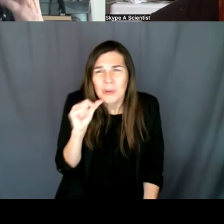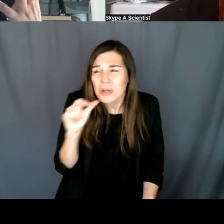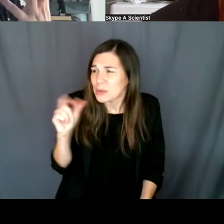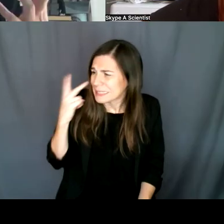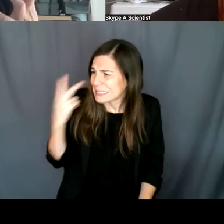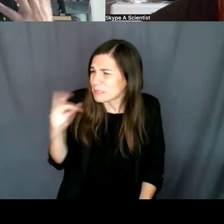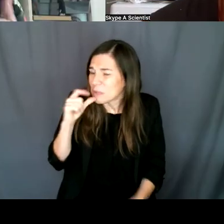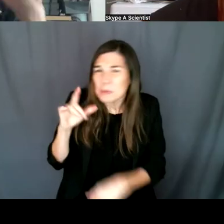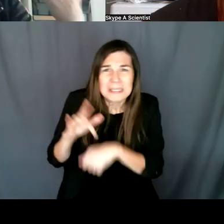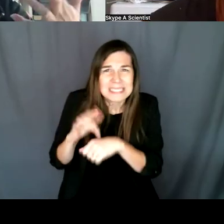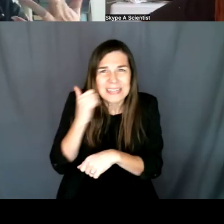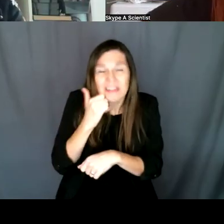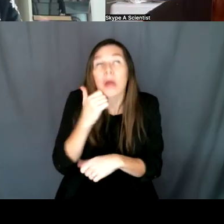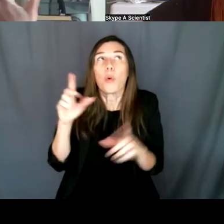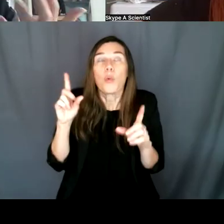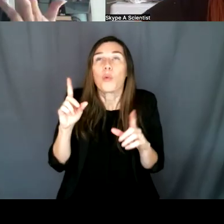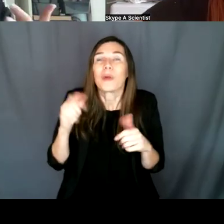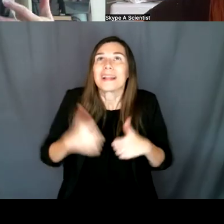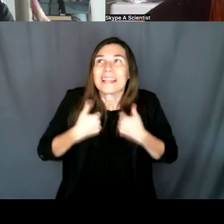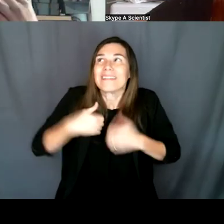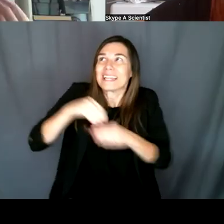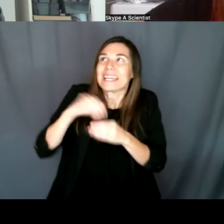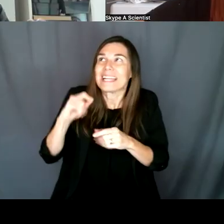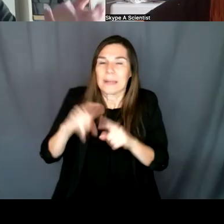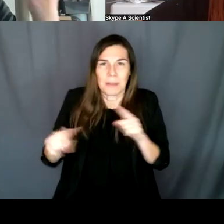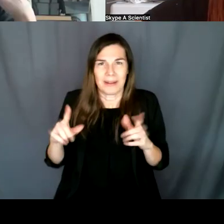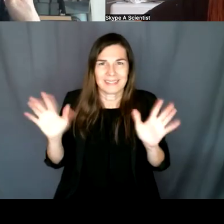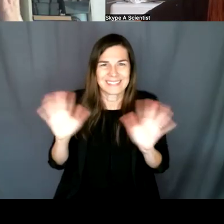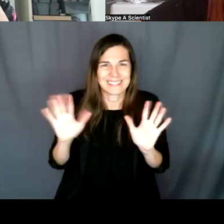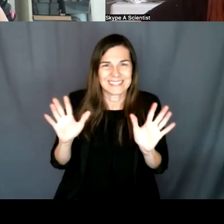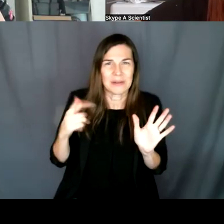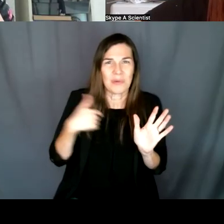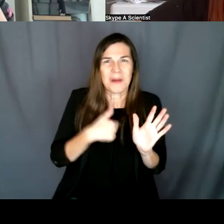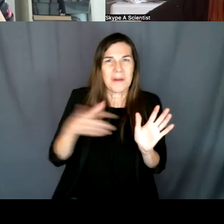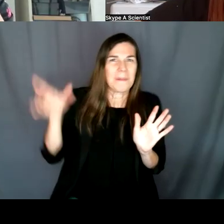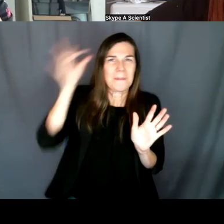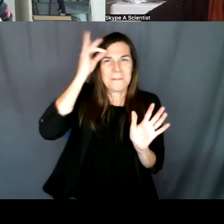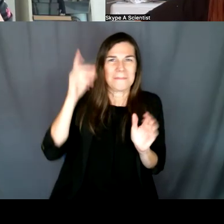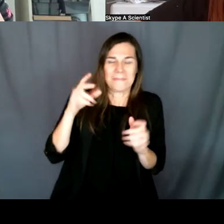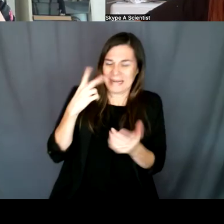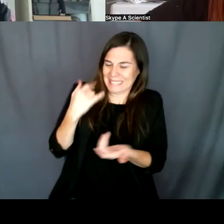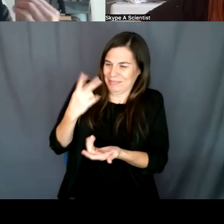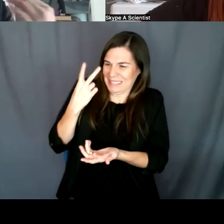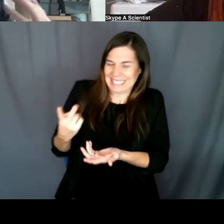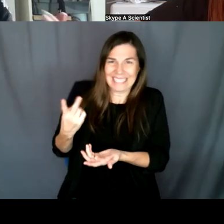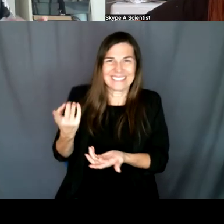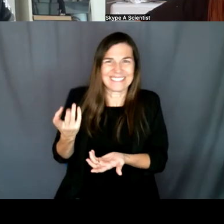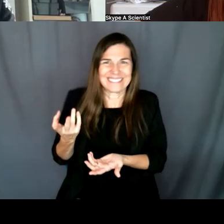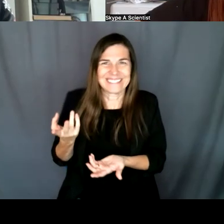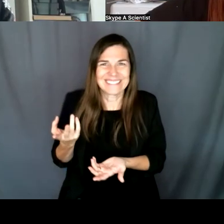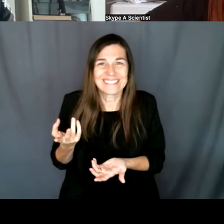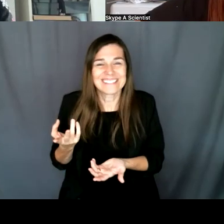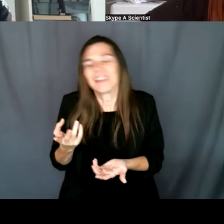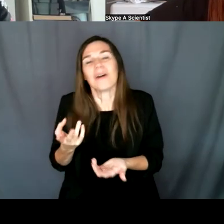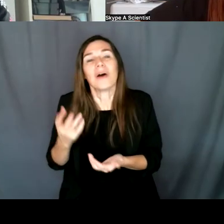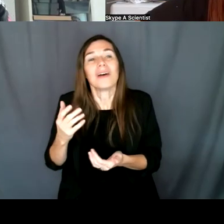Well, we we do live in it, but not in the way where it sticks in our brain. So I would say every time I learned something new